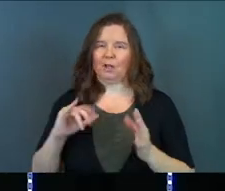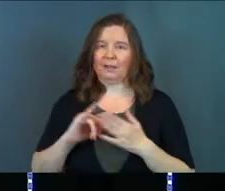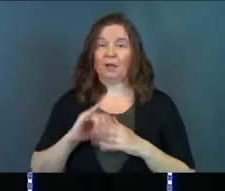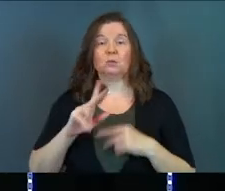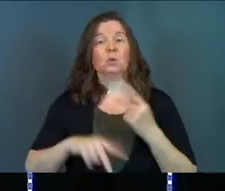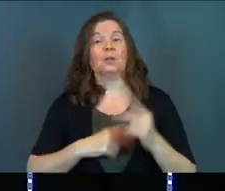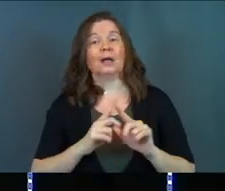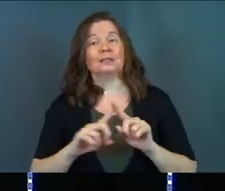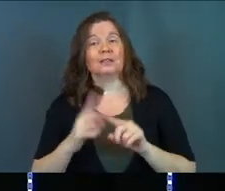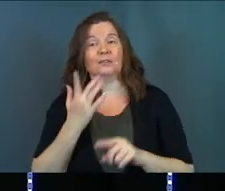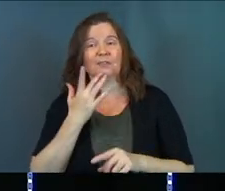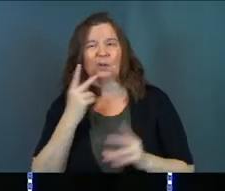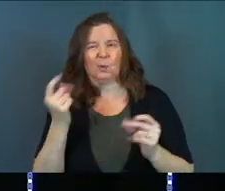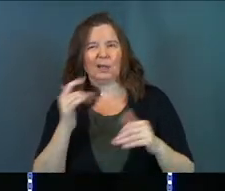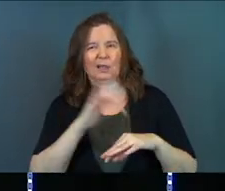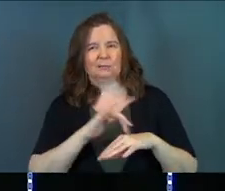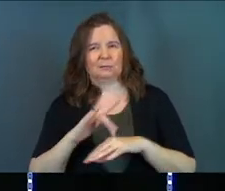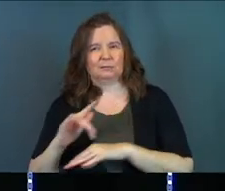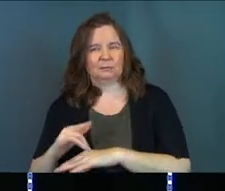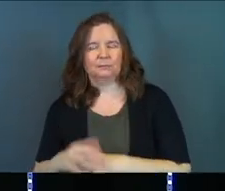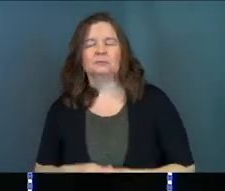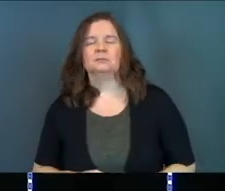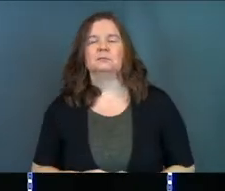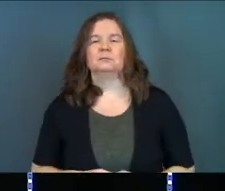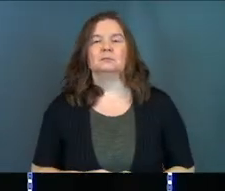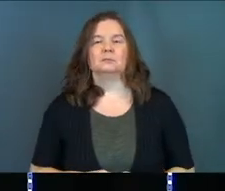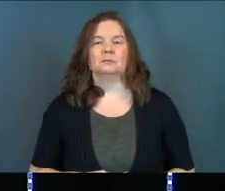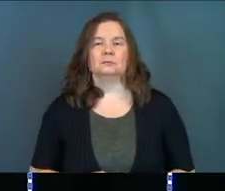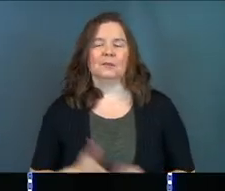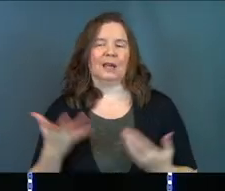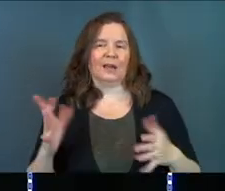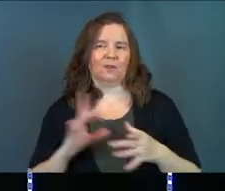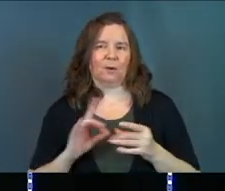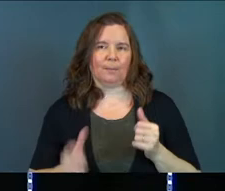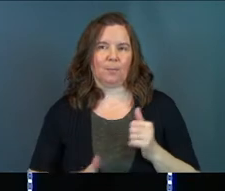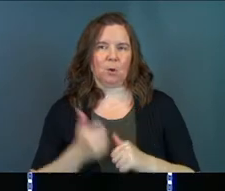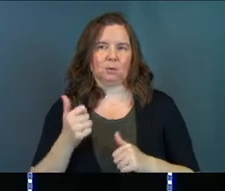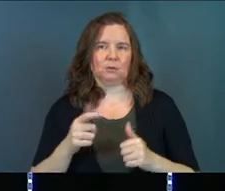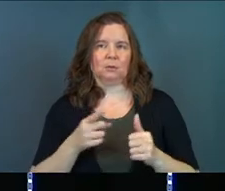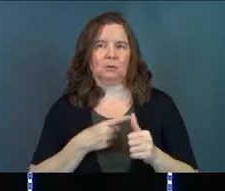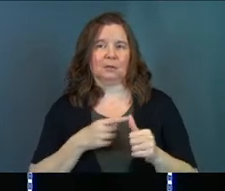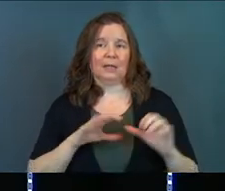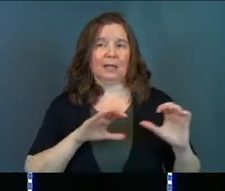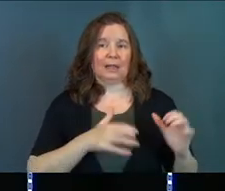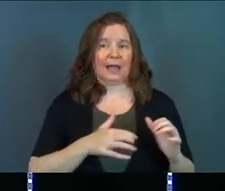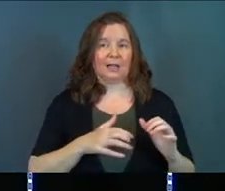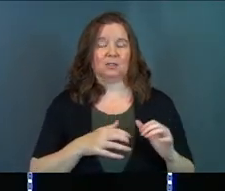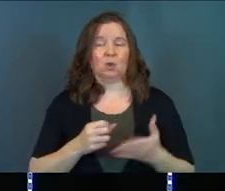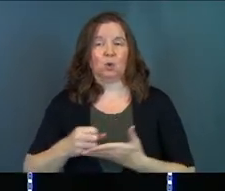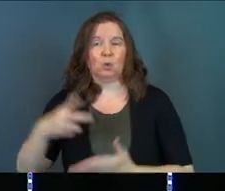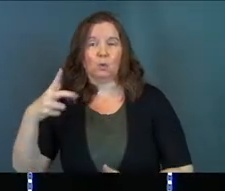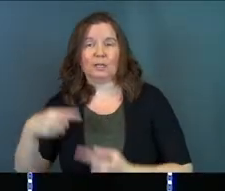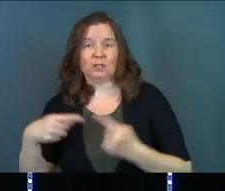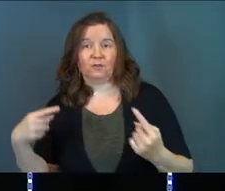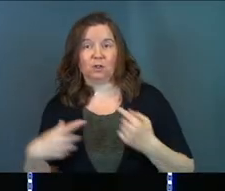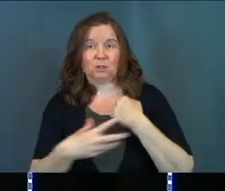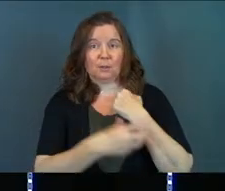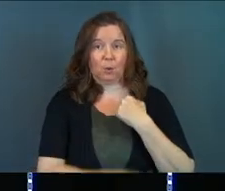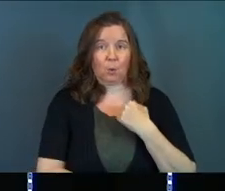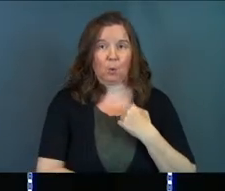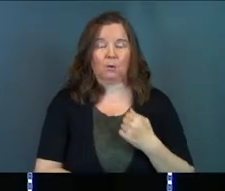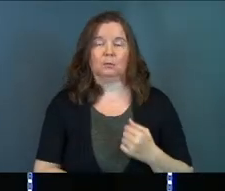Kinds of favoritism, just quickly. And I've already mentioned most of these class, rich versus poor.